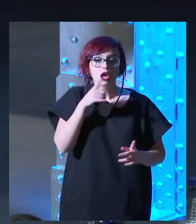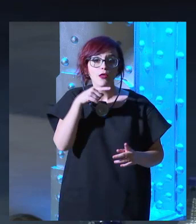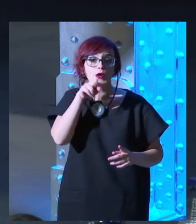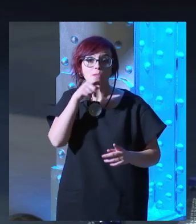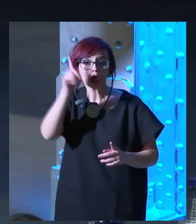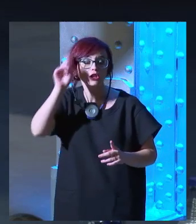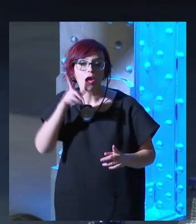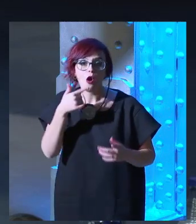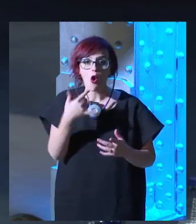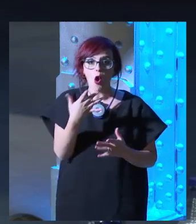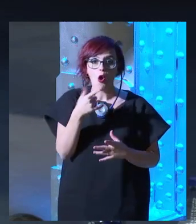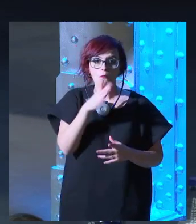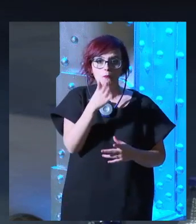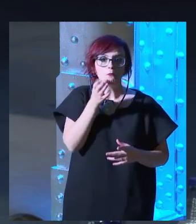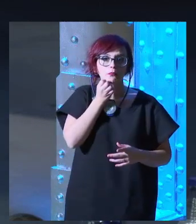words are in my throat.